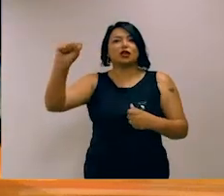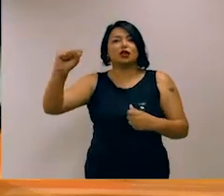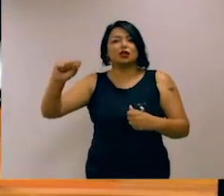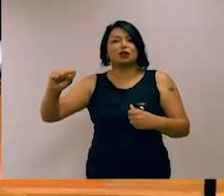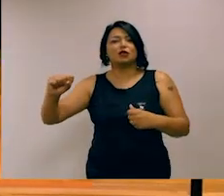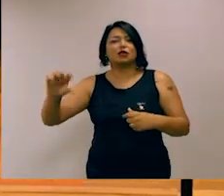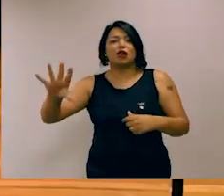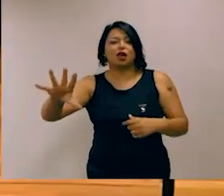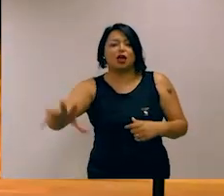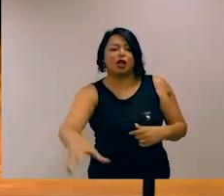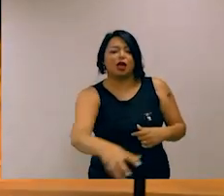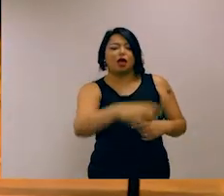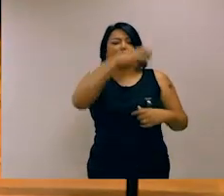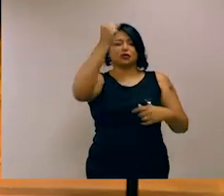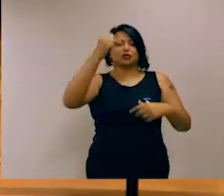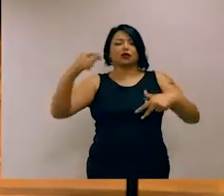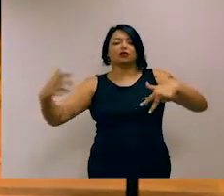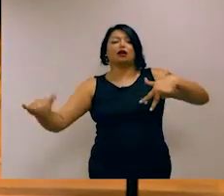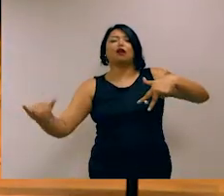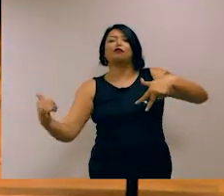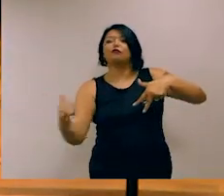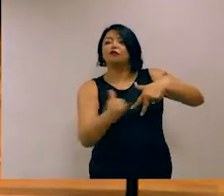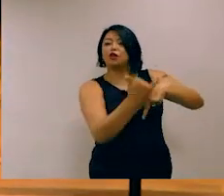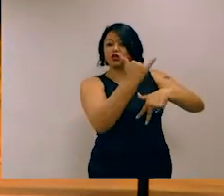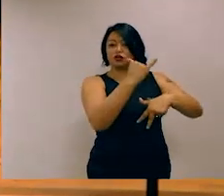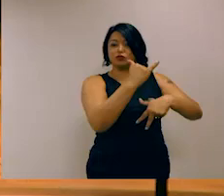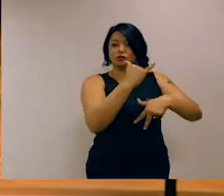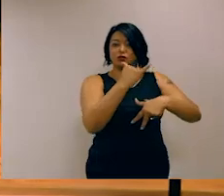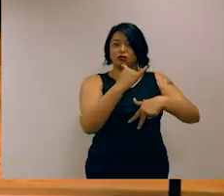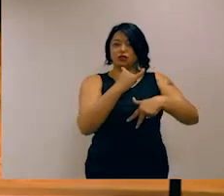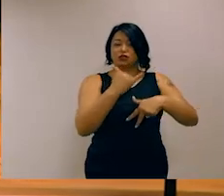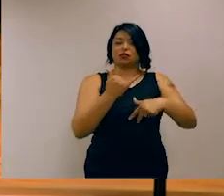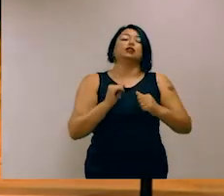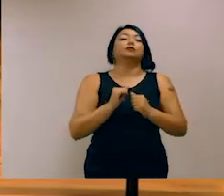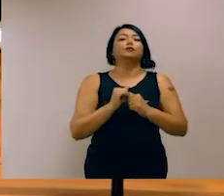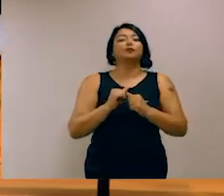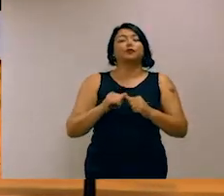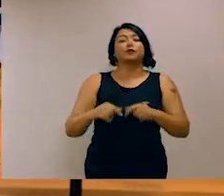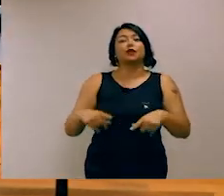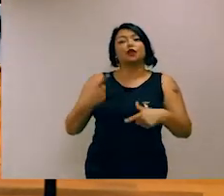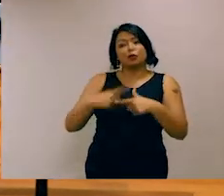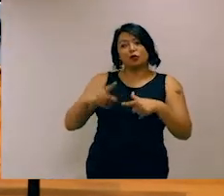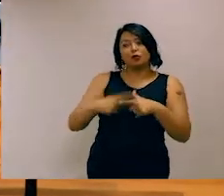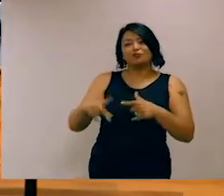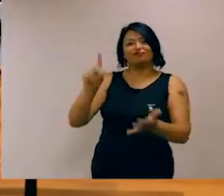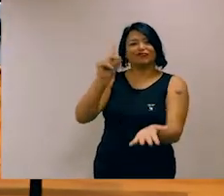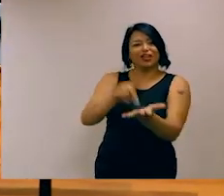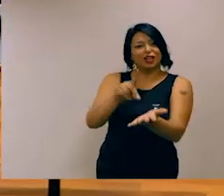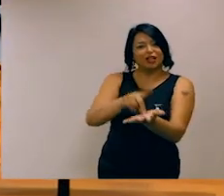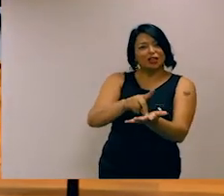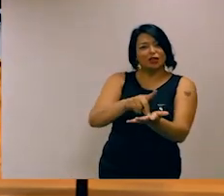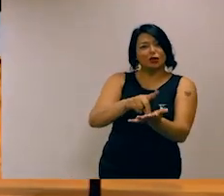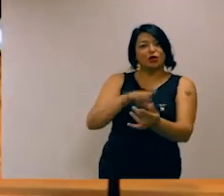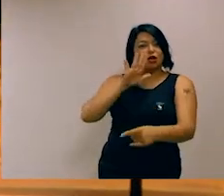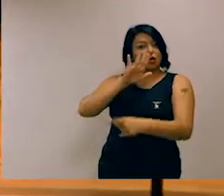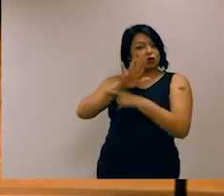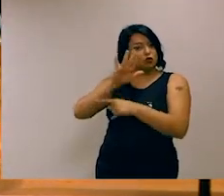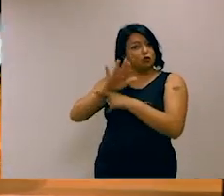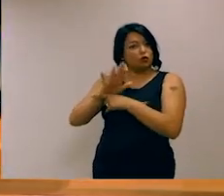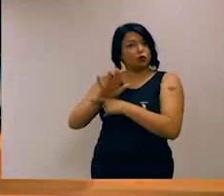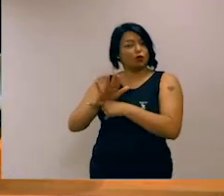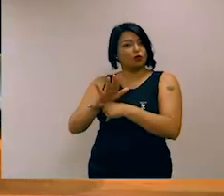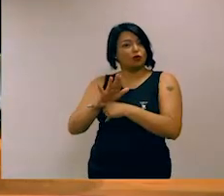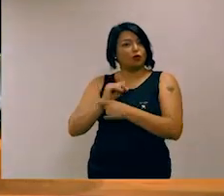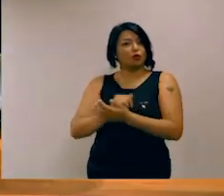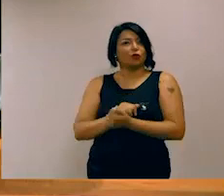had within their reach to use to try to save people in a real situation. And